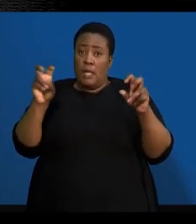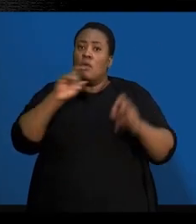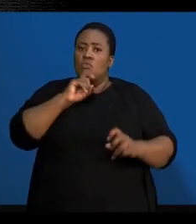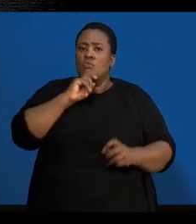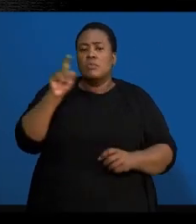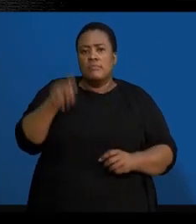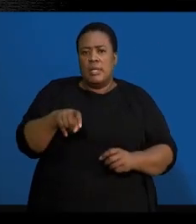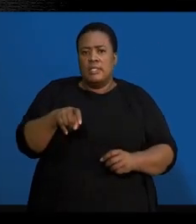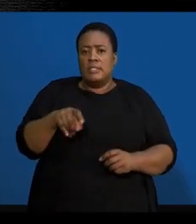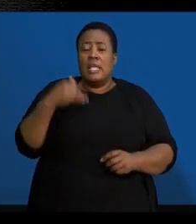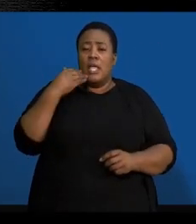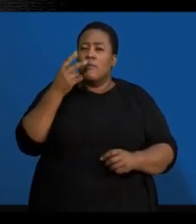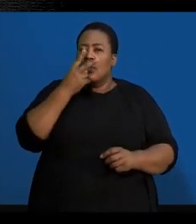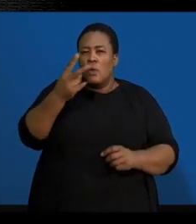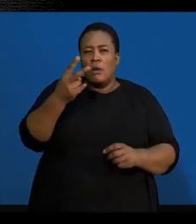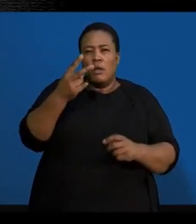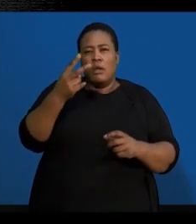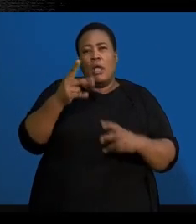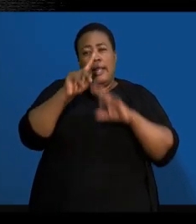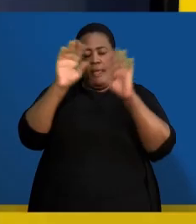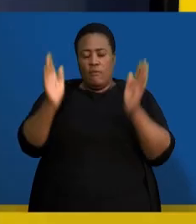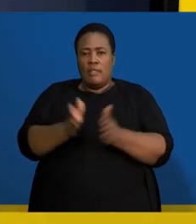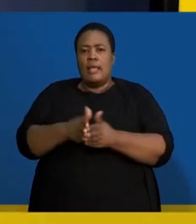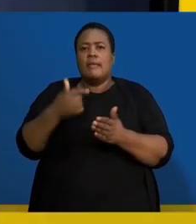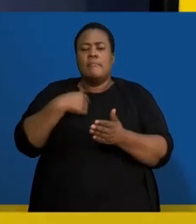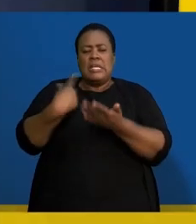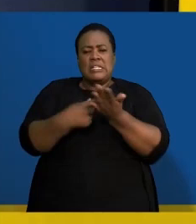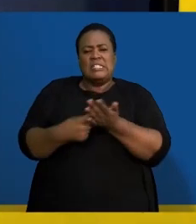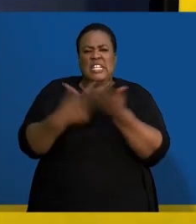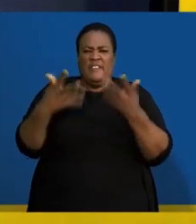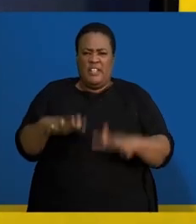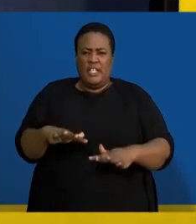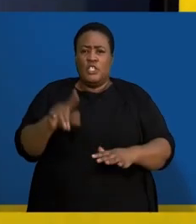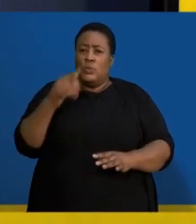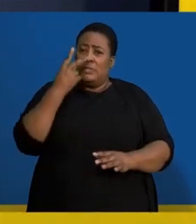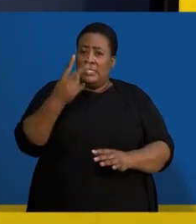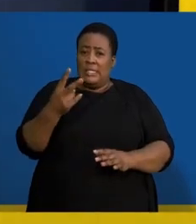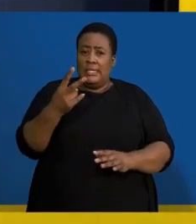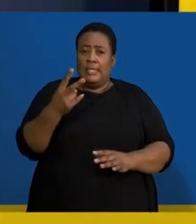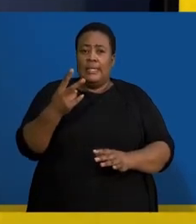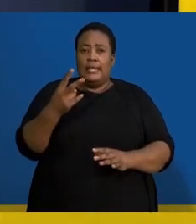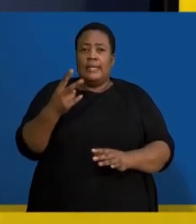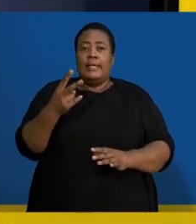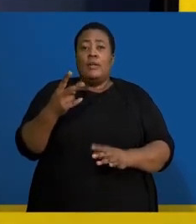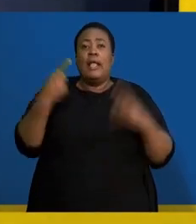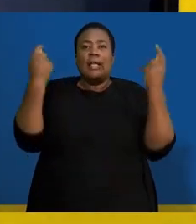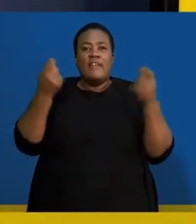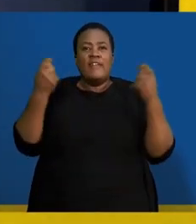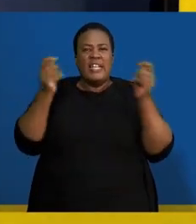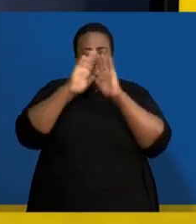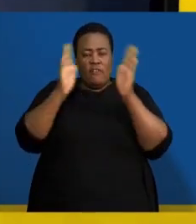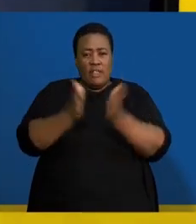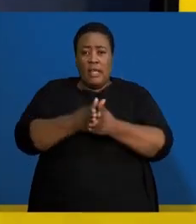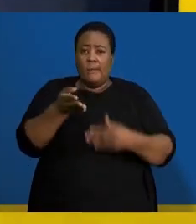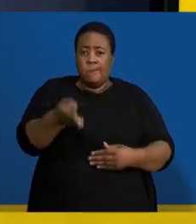you look at all these things that I've discussed with you, you will see that they don't tell you everything about the event. They are just